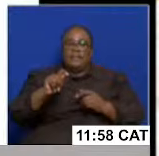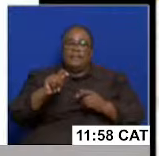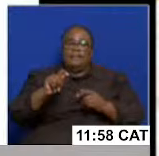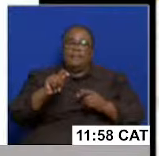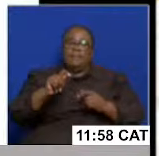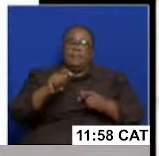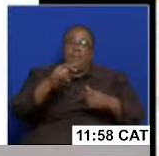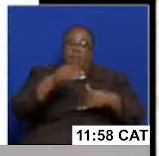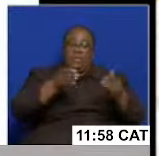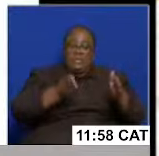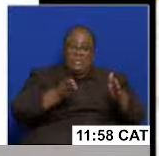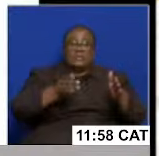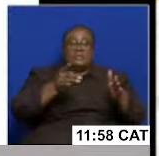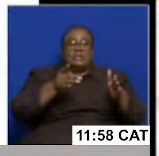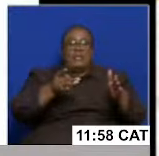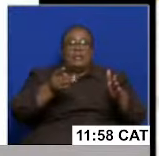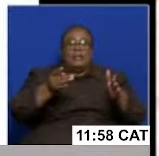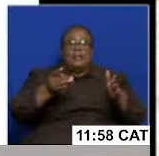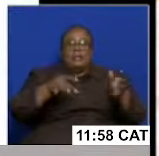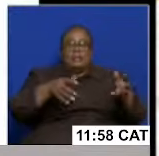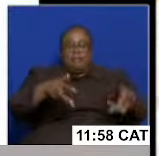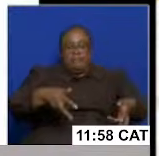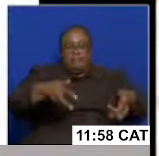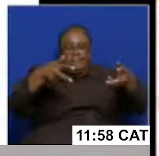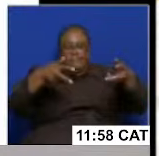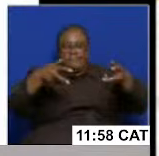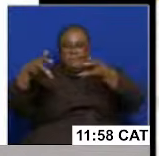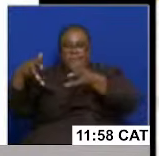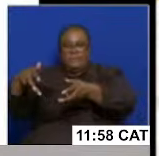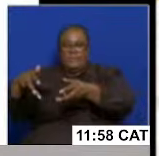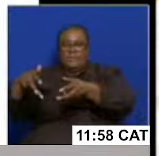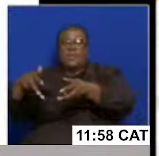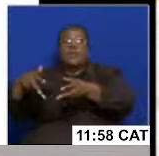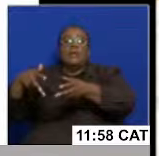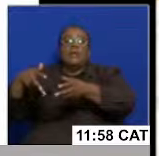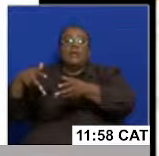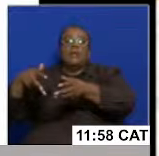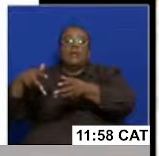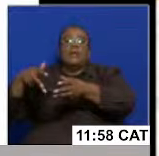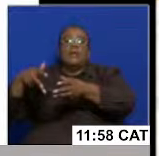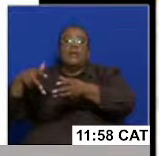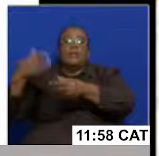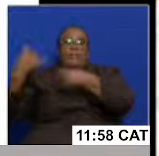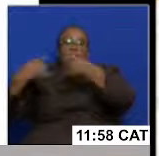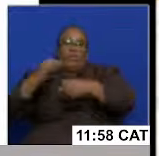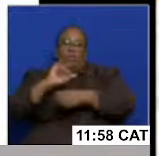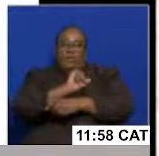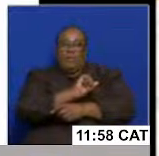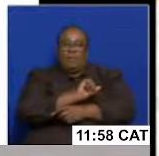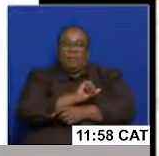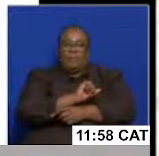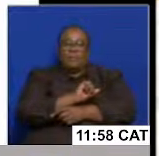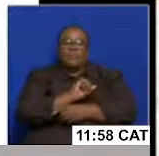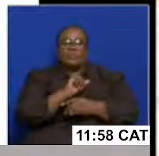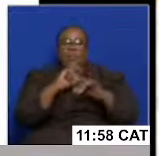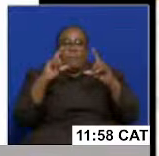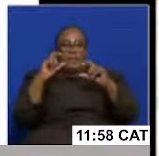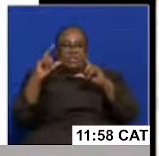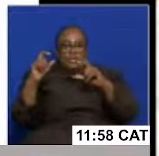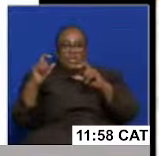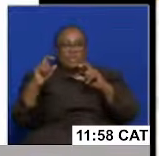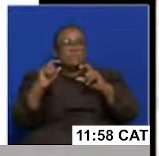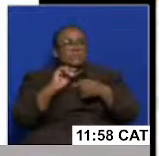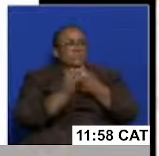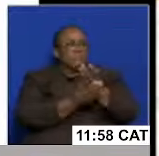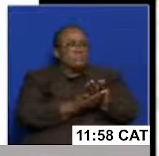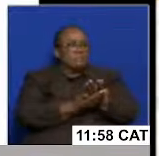then indicates that pictures of the Sugarlight are attached. I won't take you there.